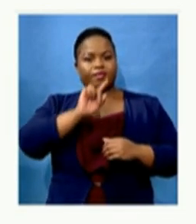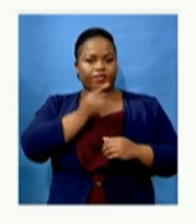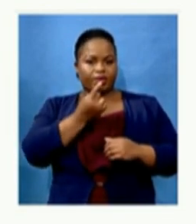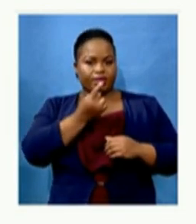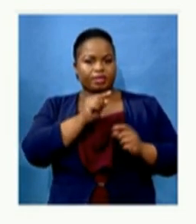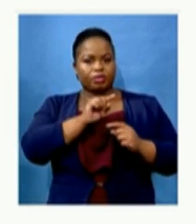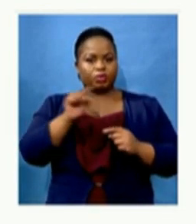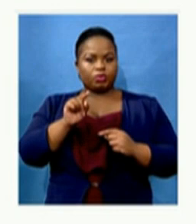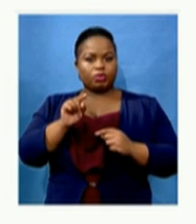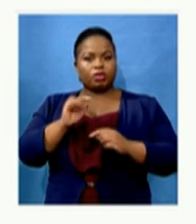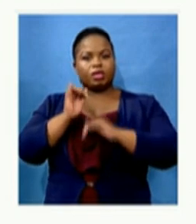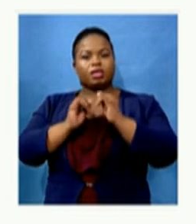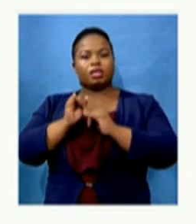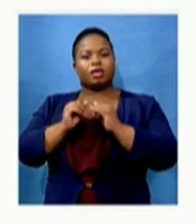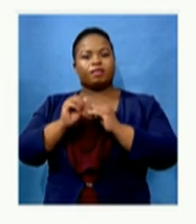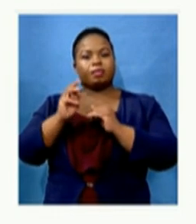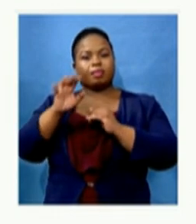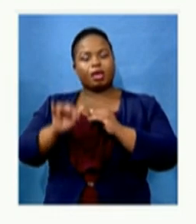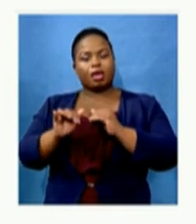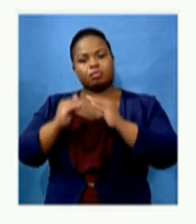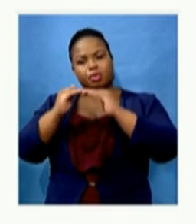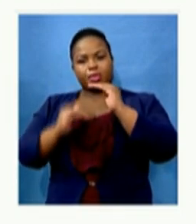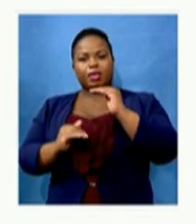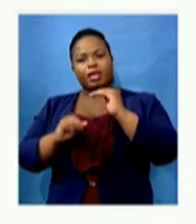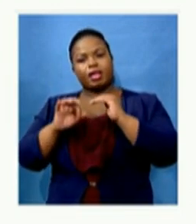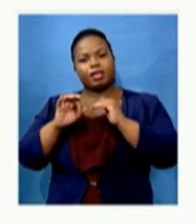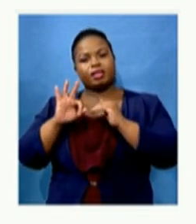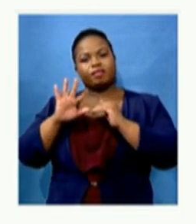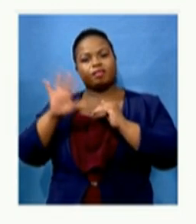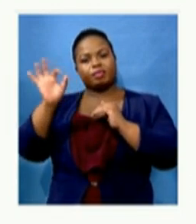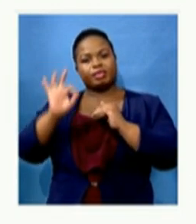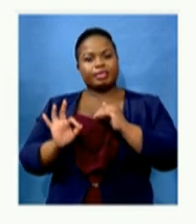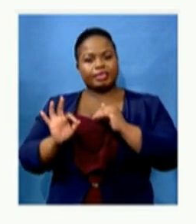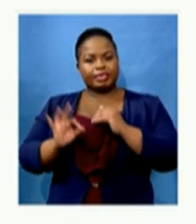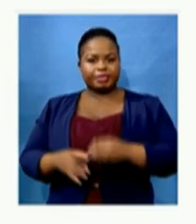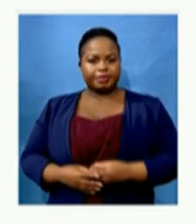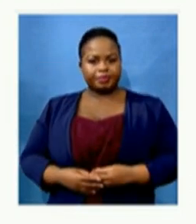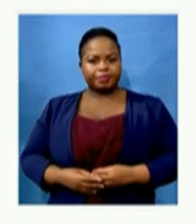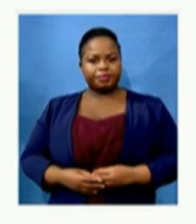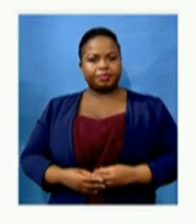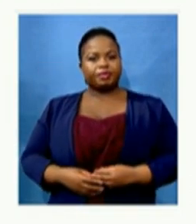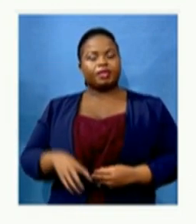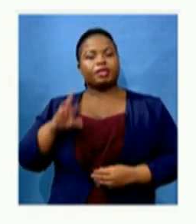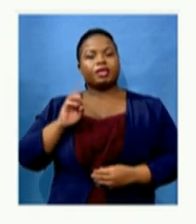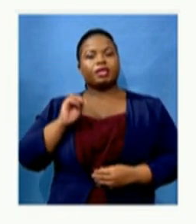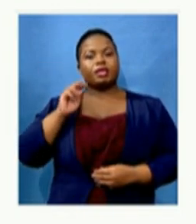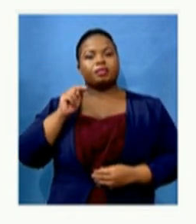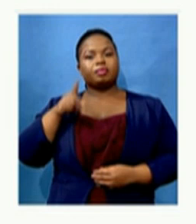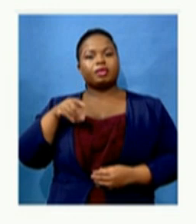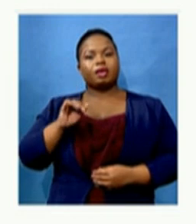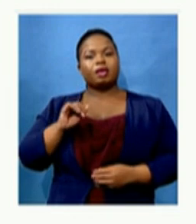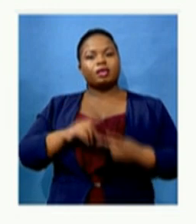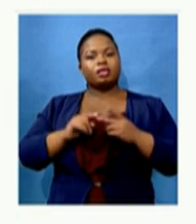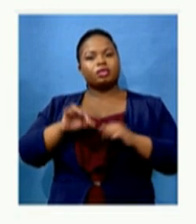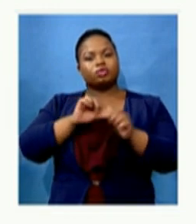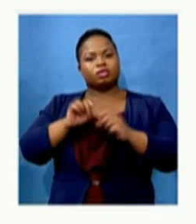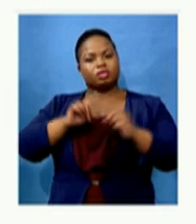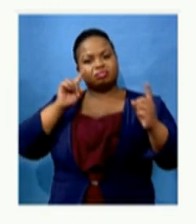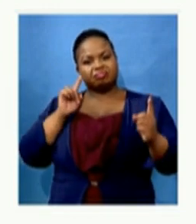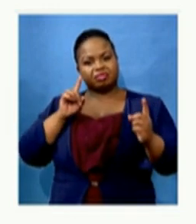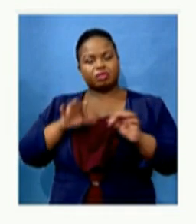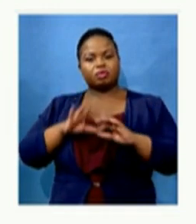35%, and then MPI and social distancing measures after that, reducing transmissibility. Has a similar